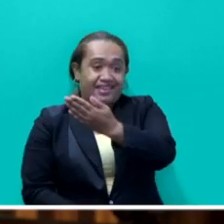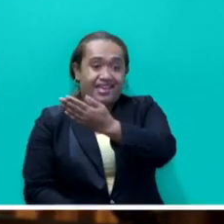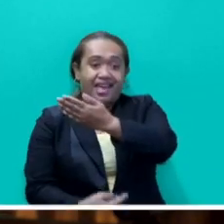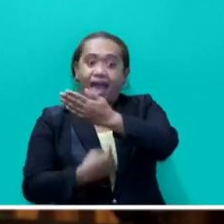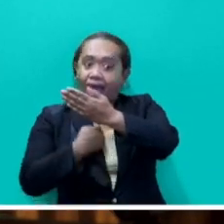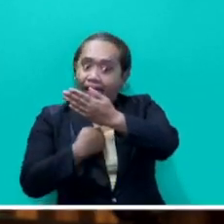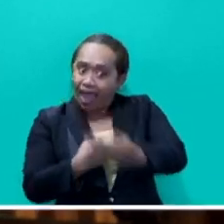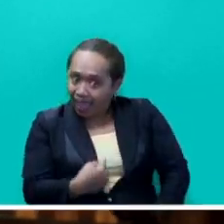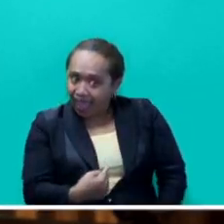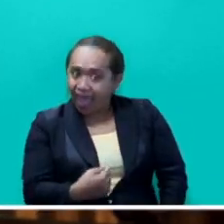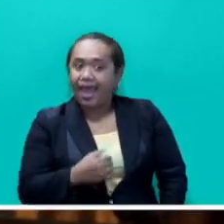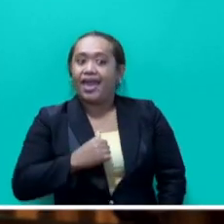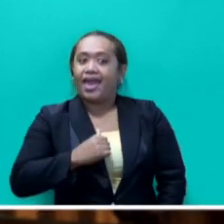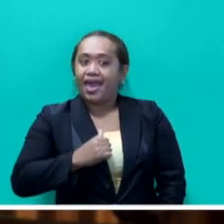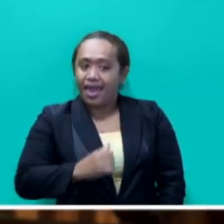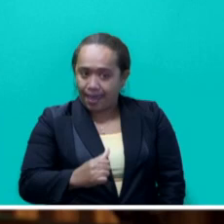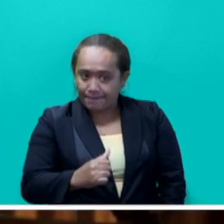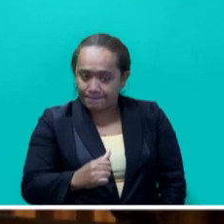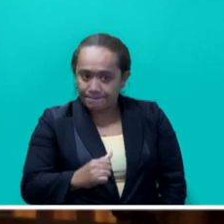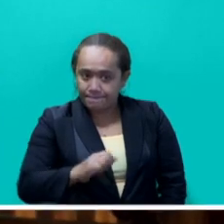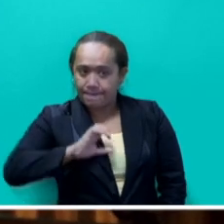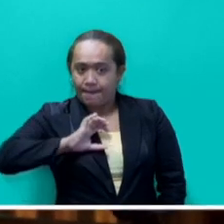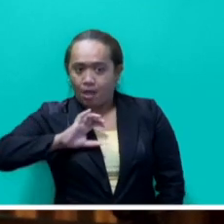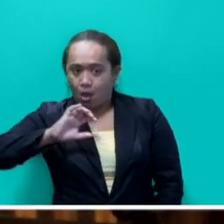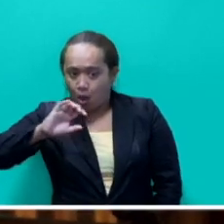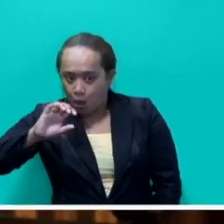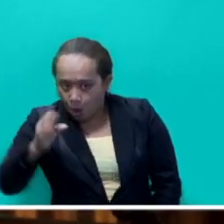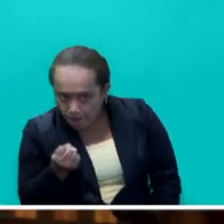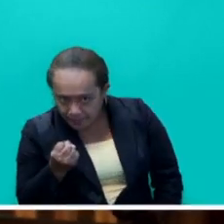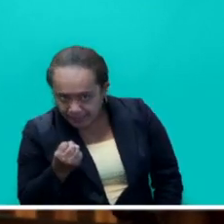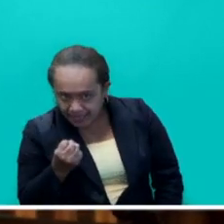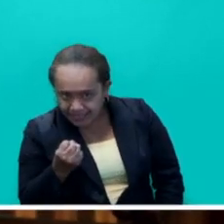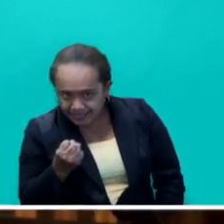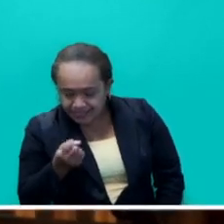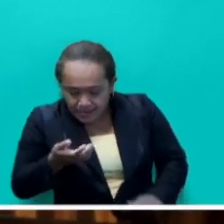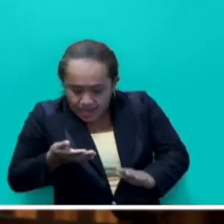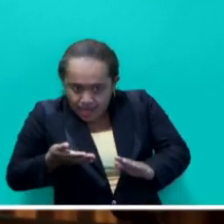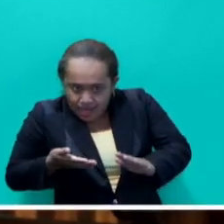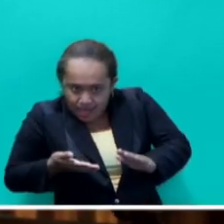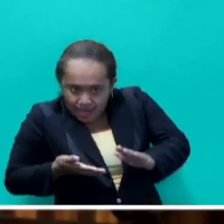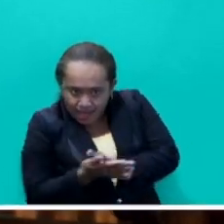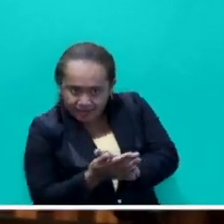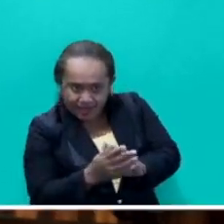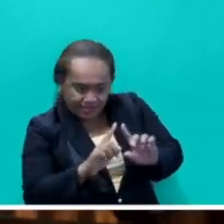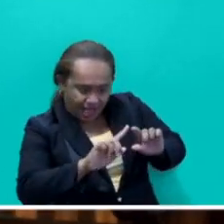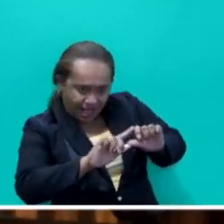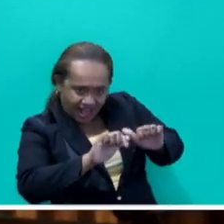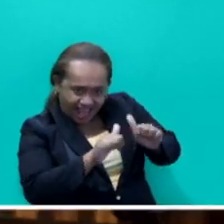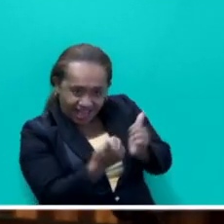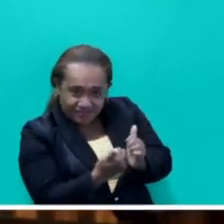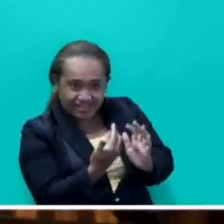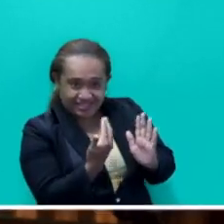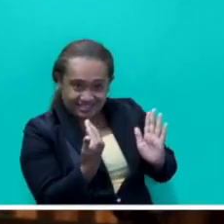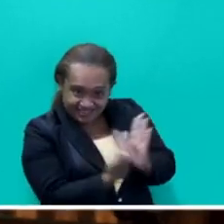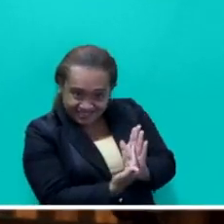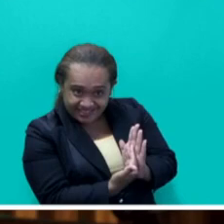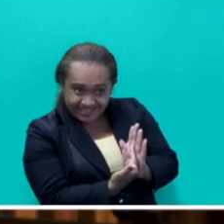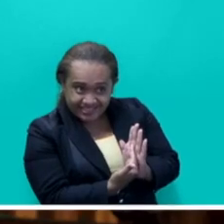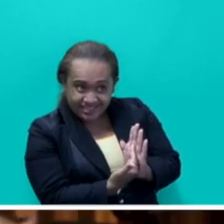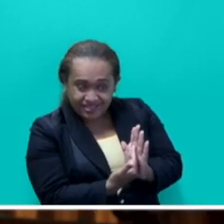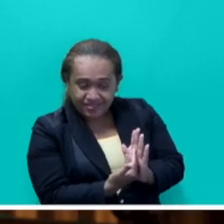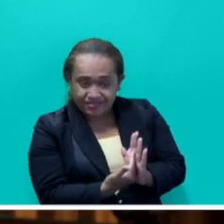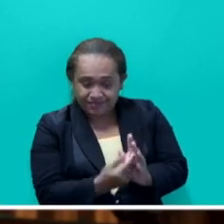obligated under the covenant of this lease, the lessee hereby covenants with the lessor as